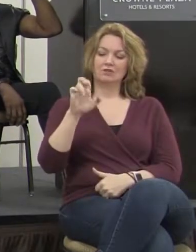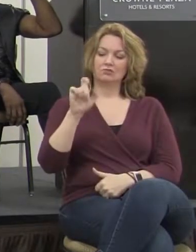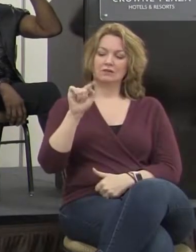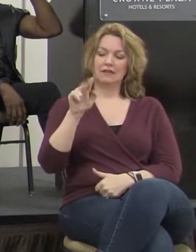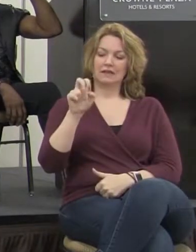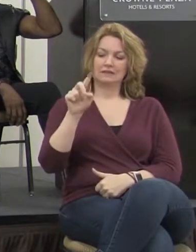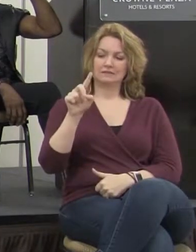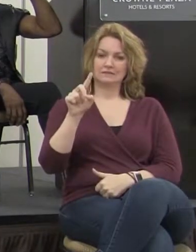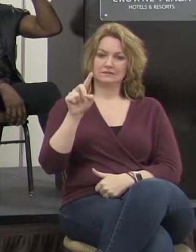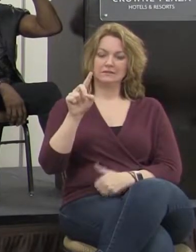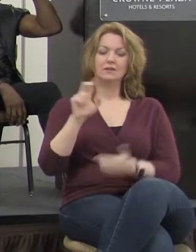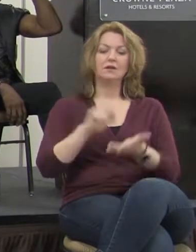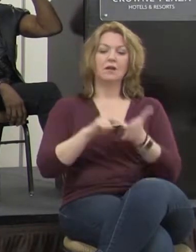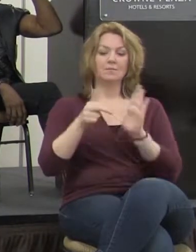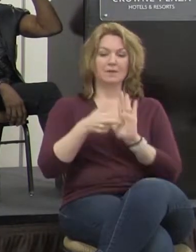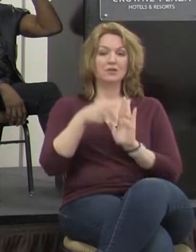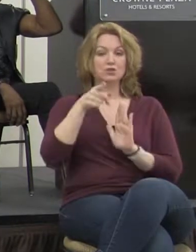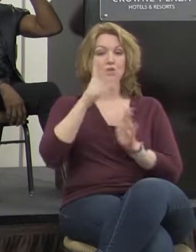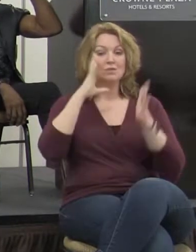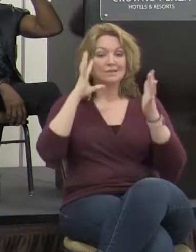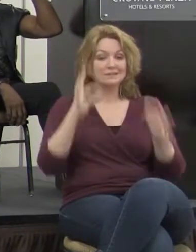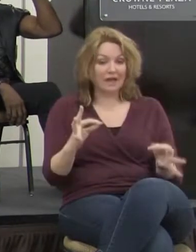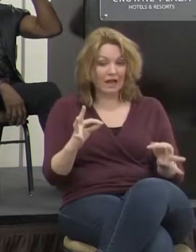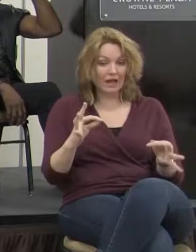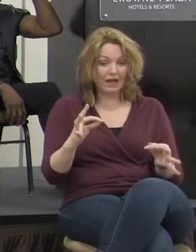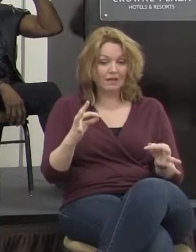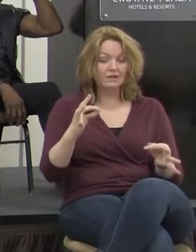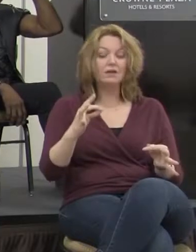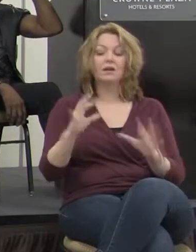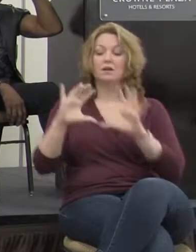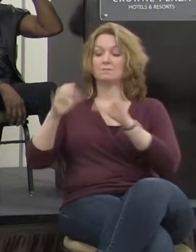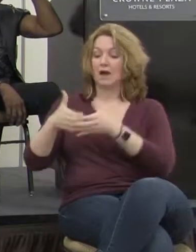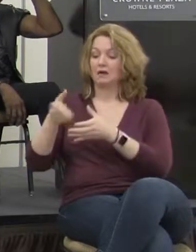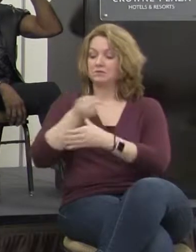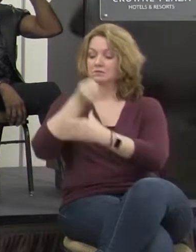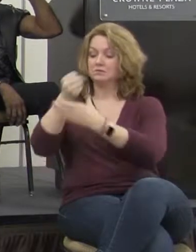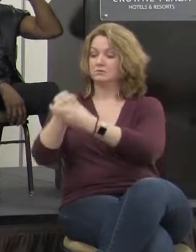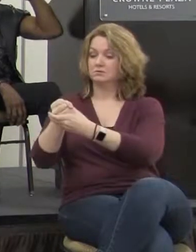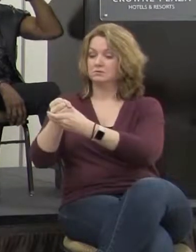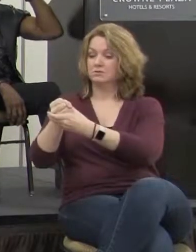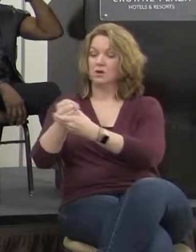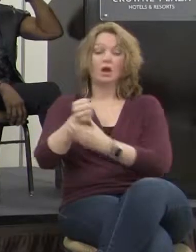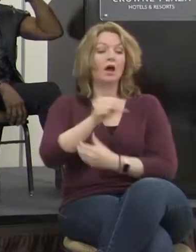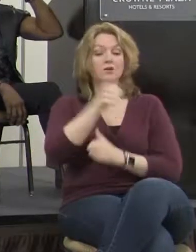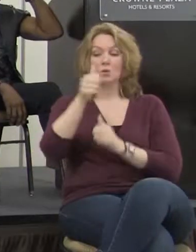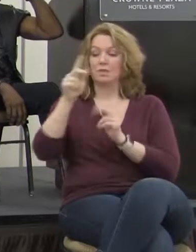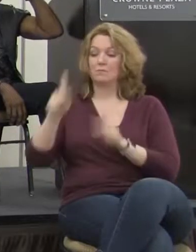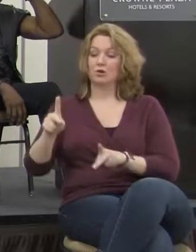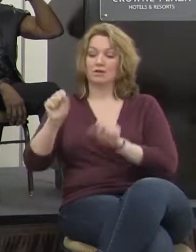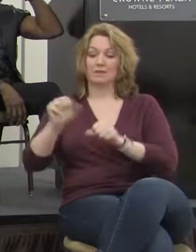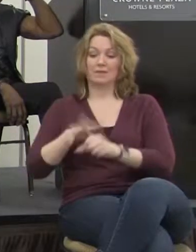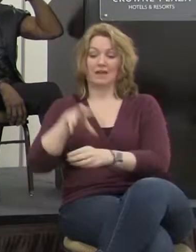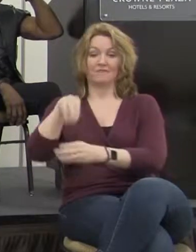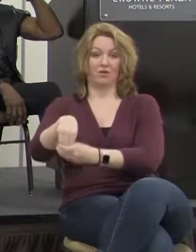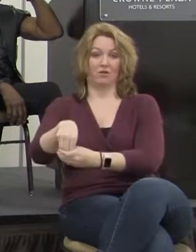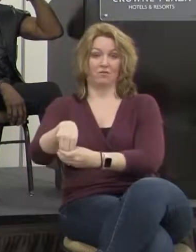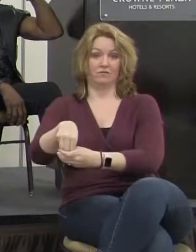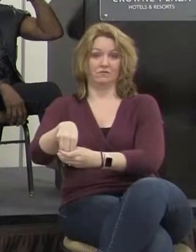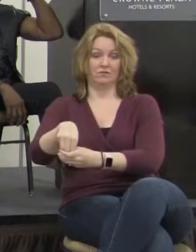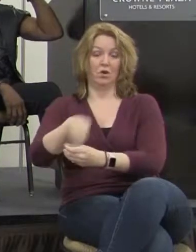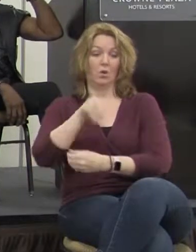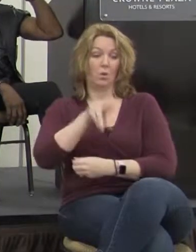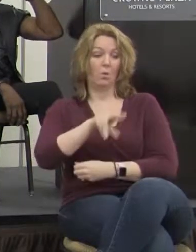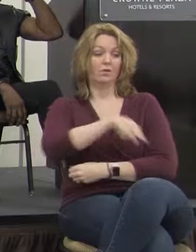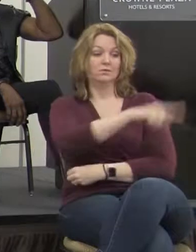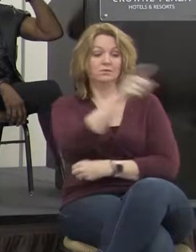either choose to place yourself in a box or you are placed in a box and no one else is allowed in that box. So we have never said that